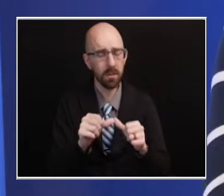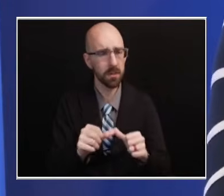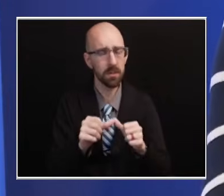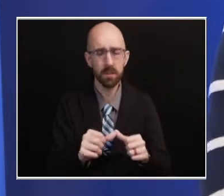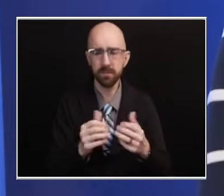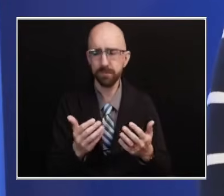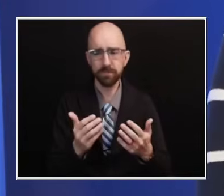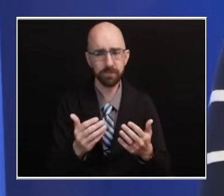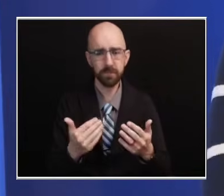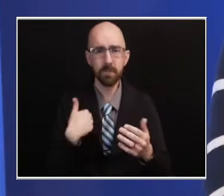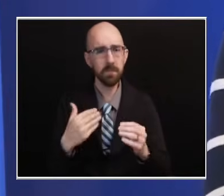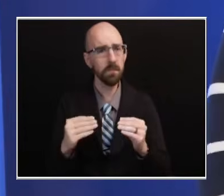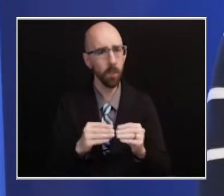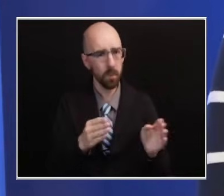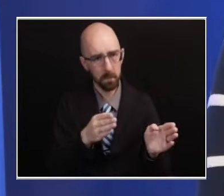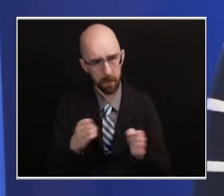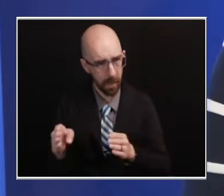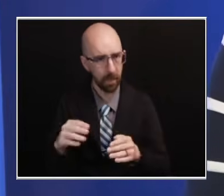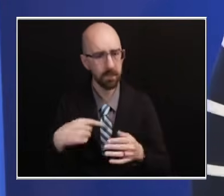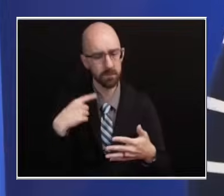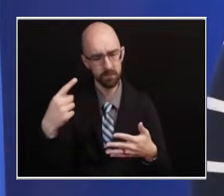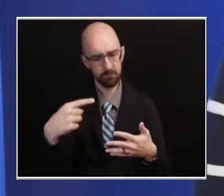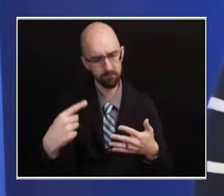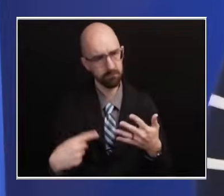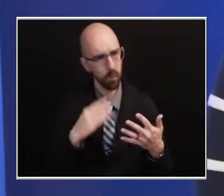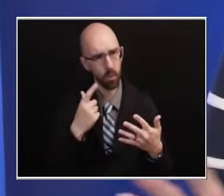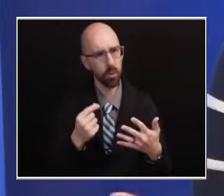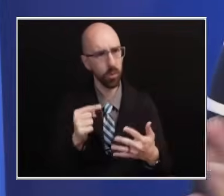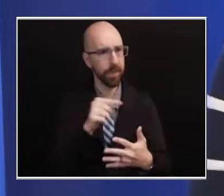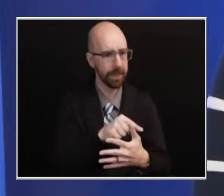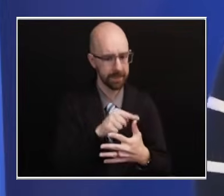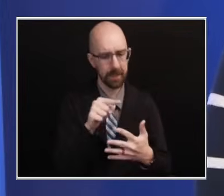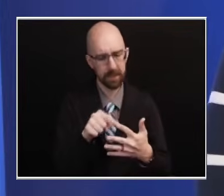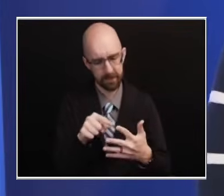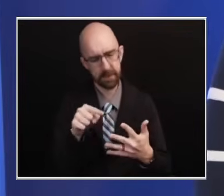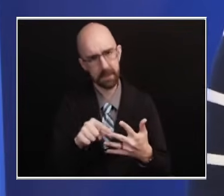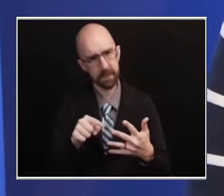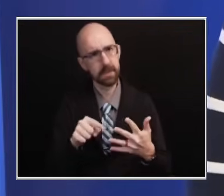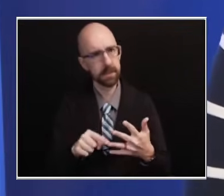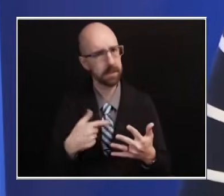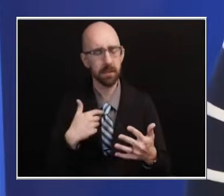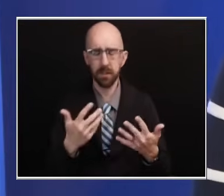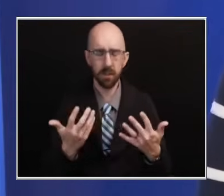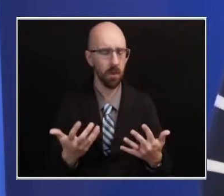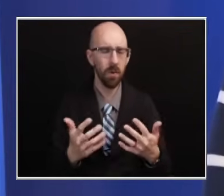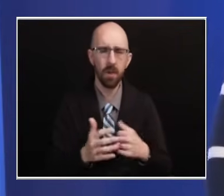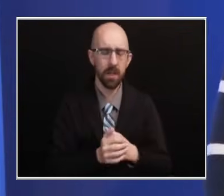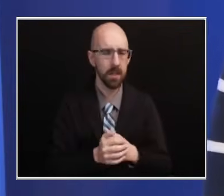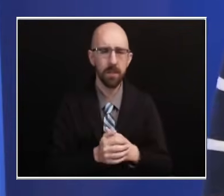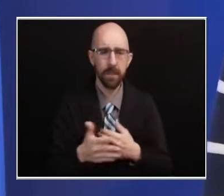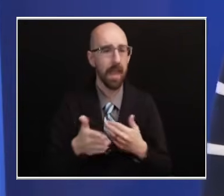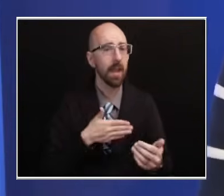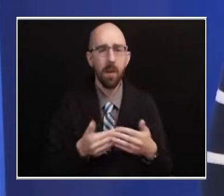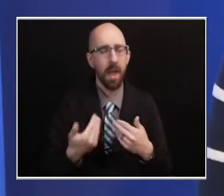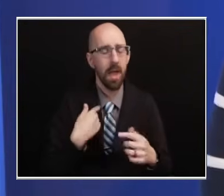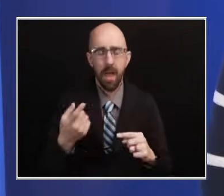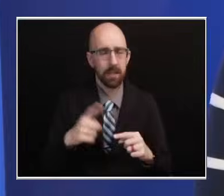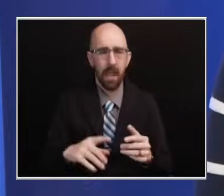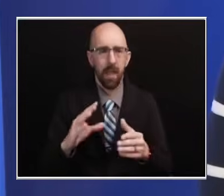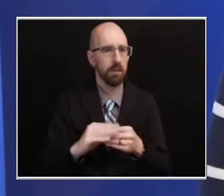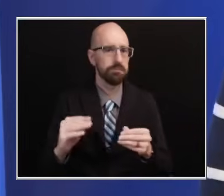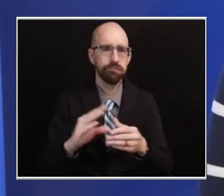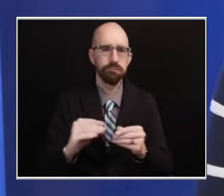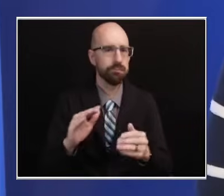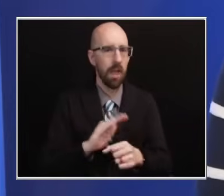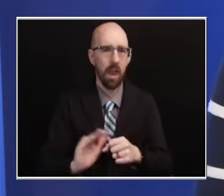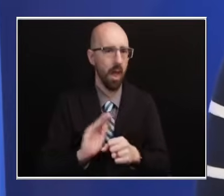more plans, we can do things, we're gonna take care of this, and oh, anyway, I can't say enough good things